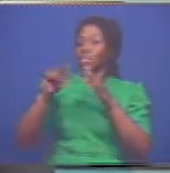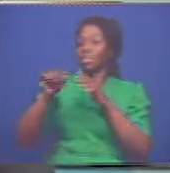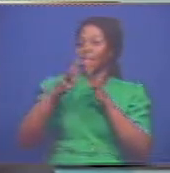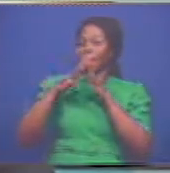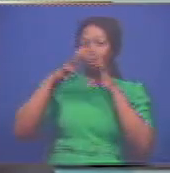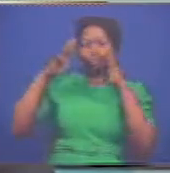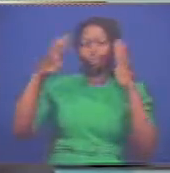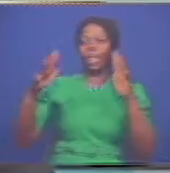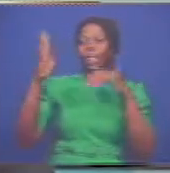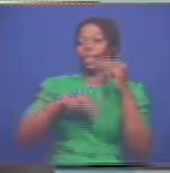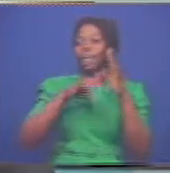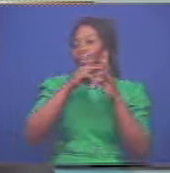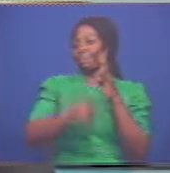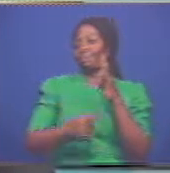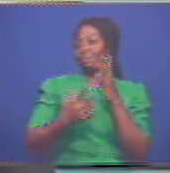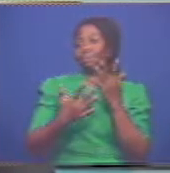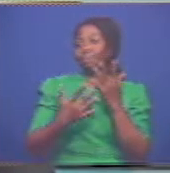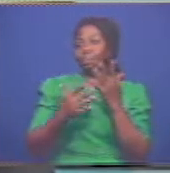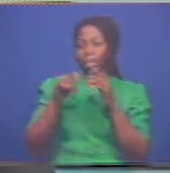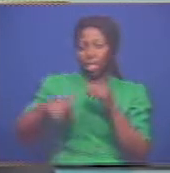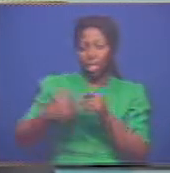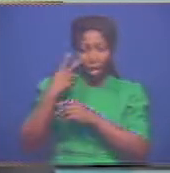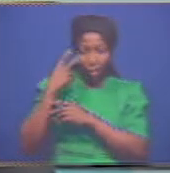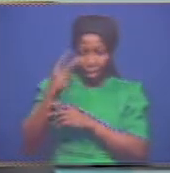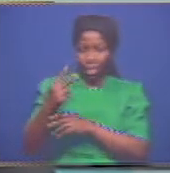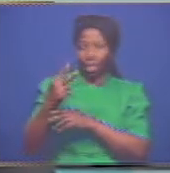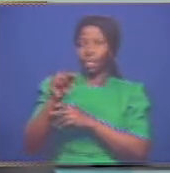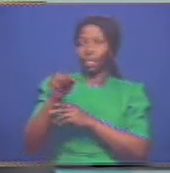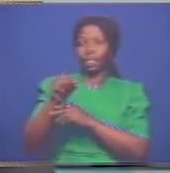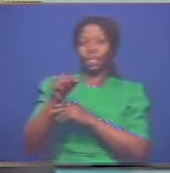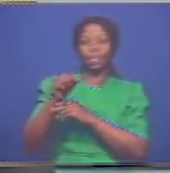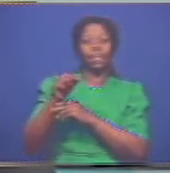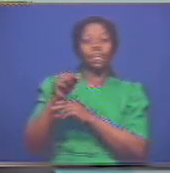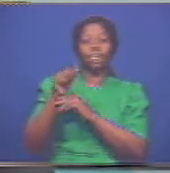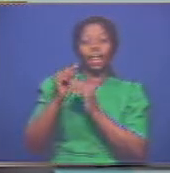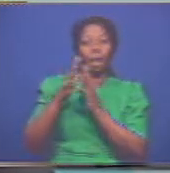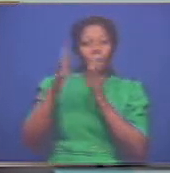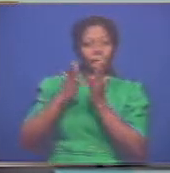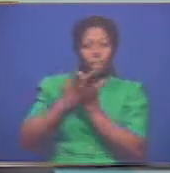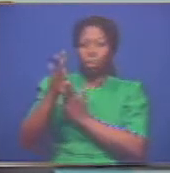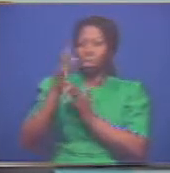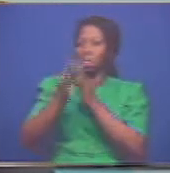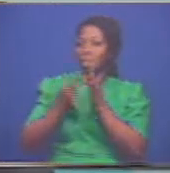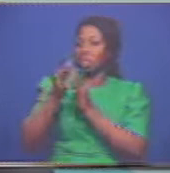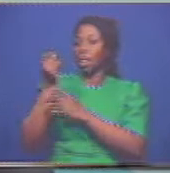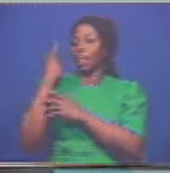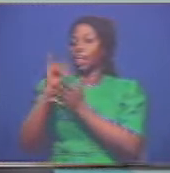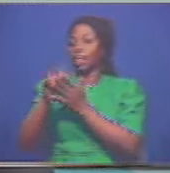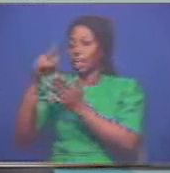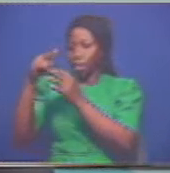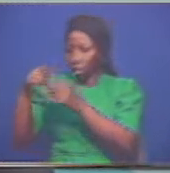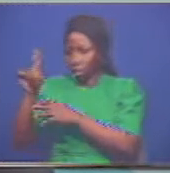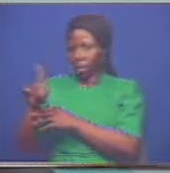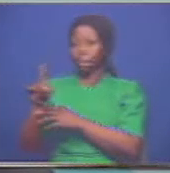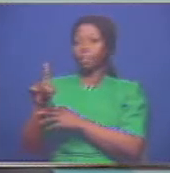me, I'm seeing this as a big breakthrough, if you are to get it right. I've seen the plans, some of the plans that you